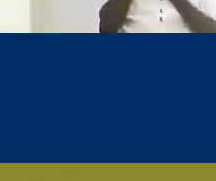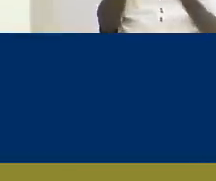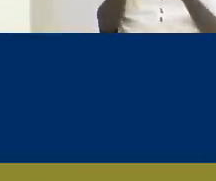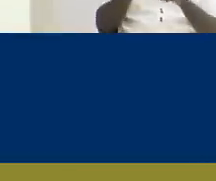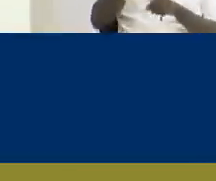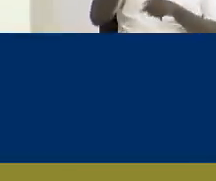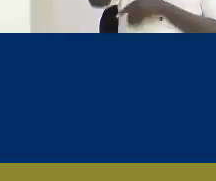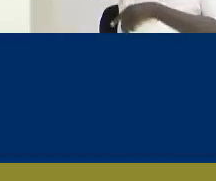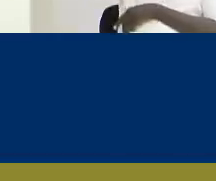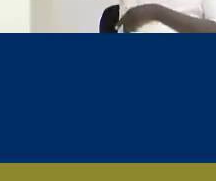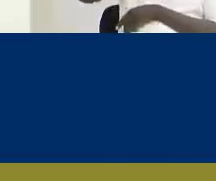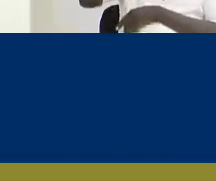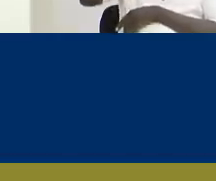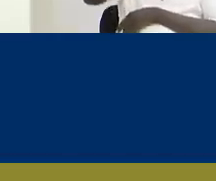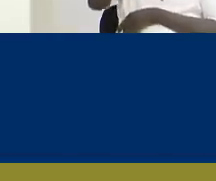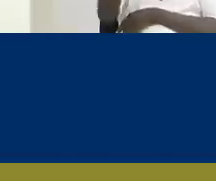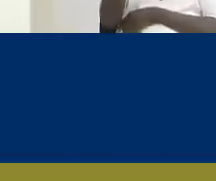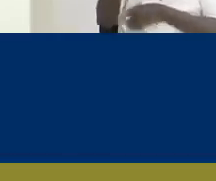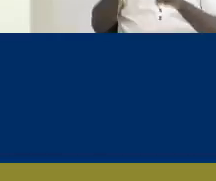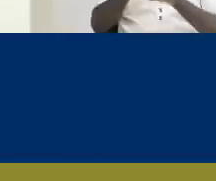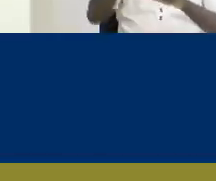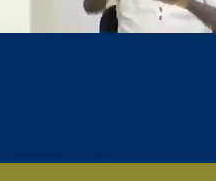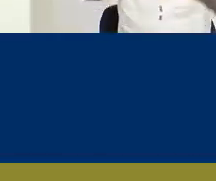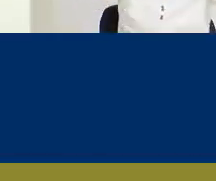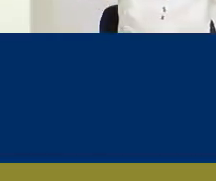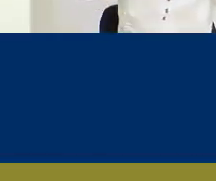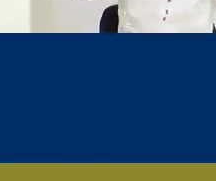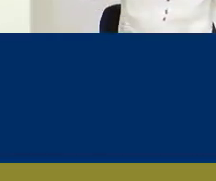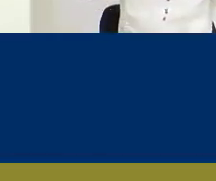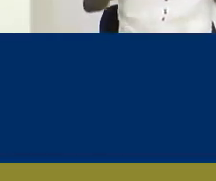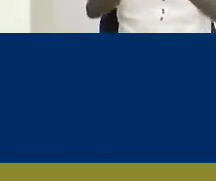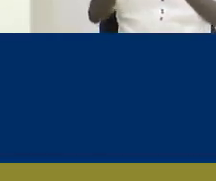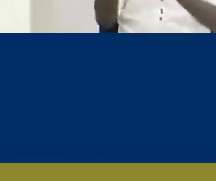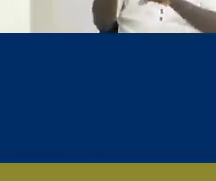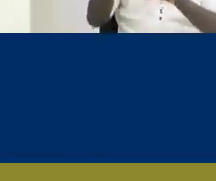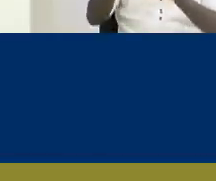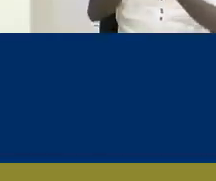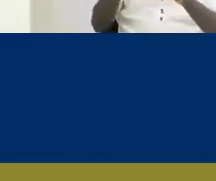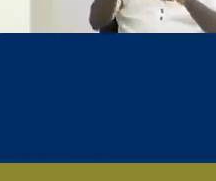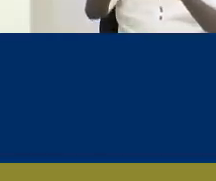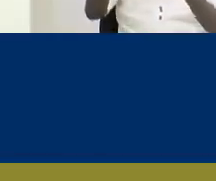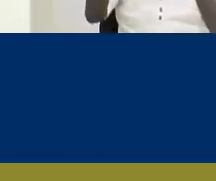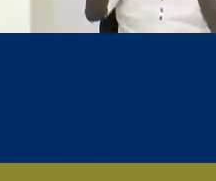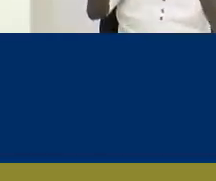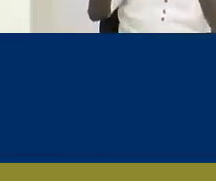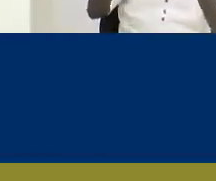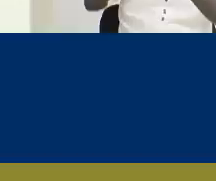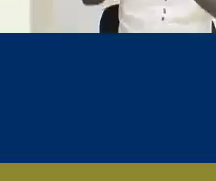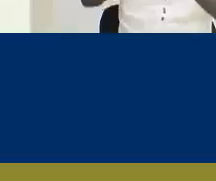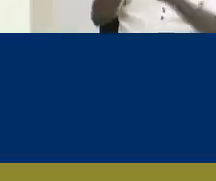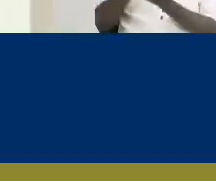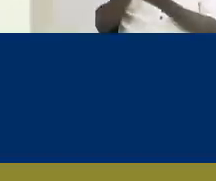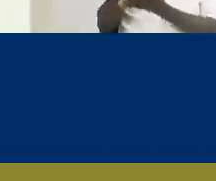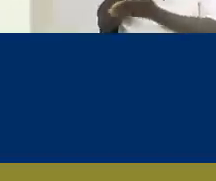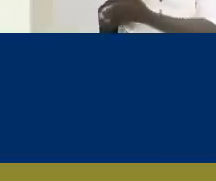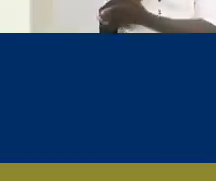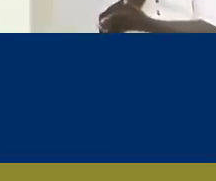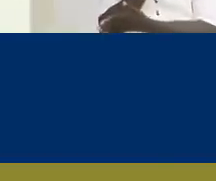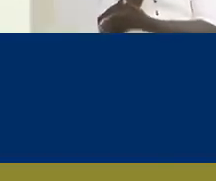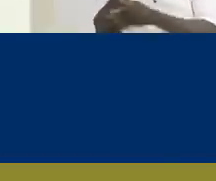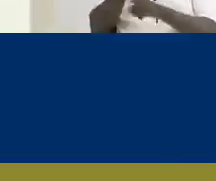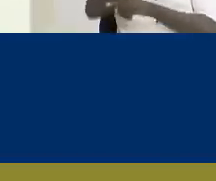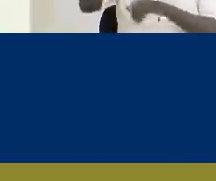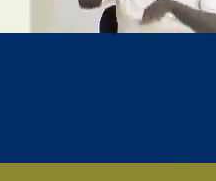has to be able to assess how you react to the evidence presented to you. Is it just simple denials,